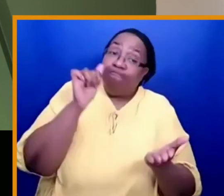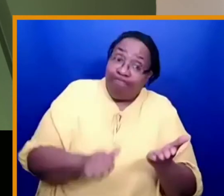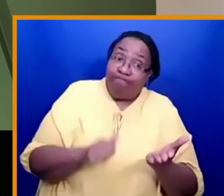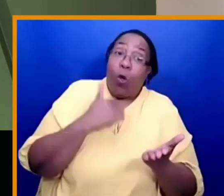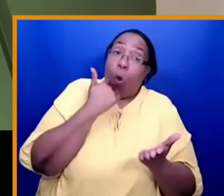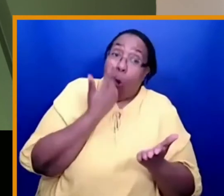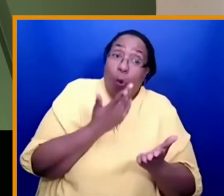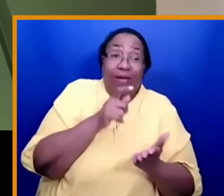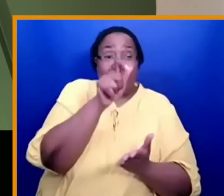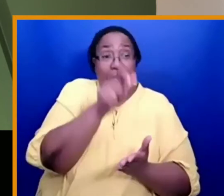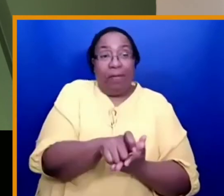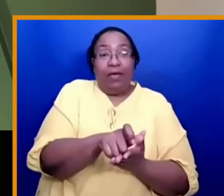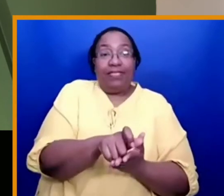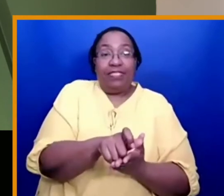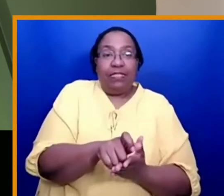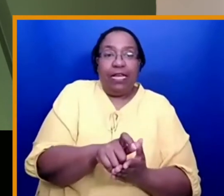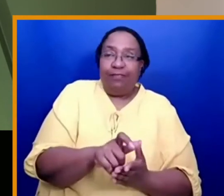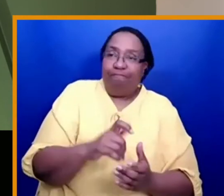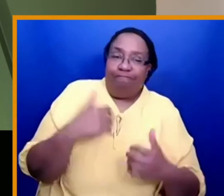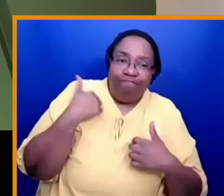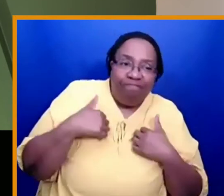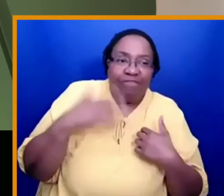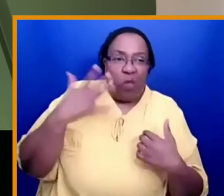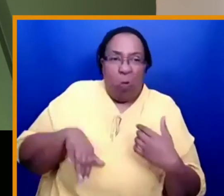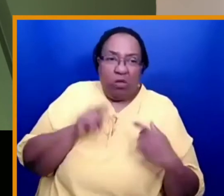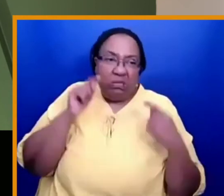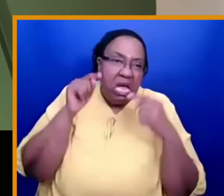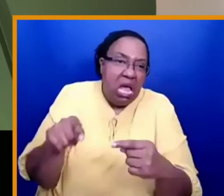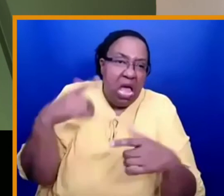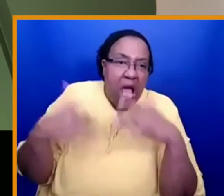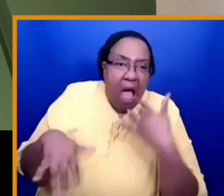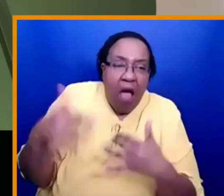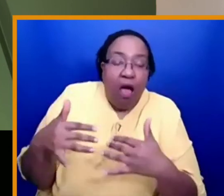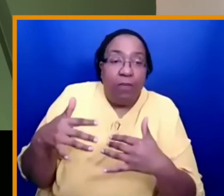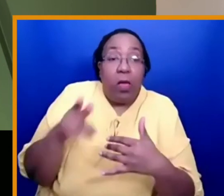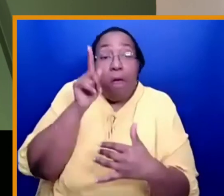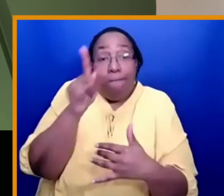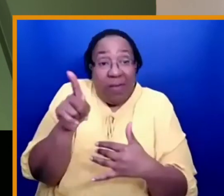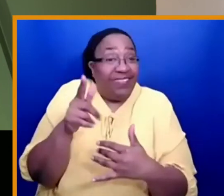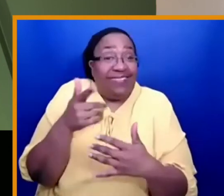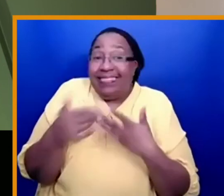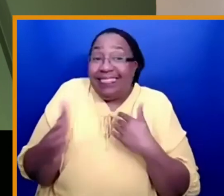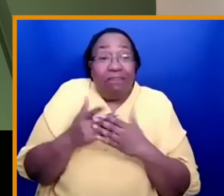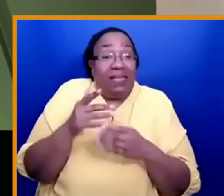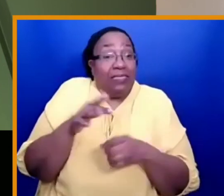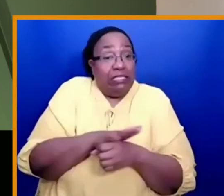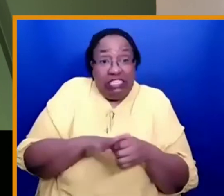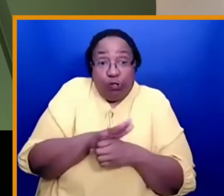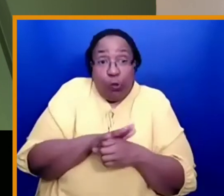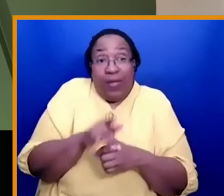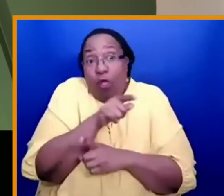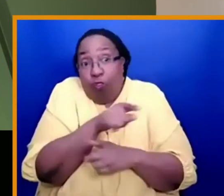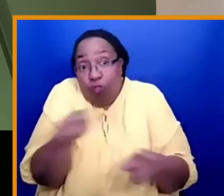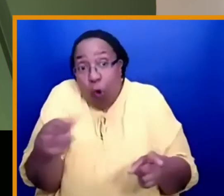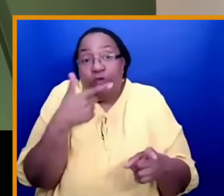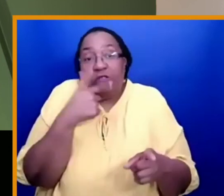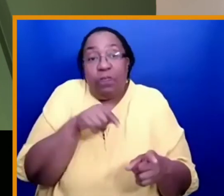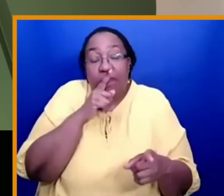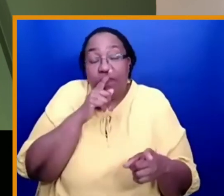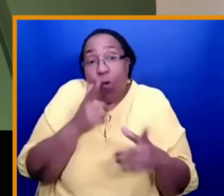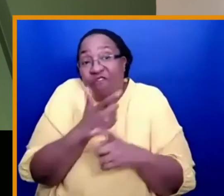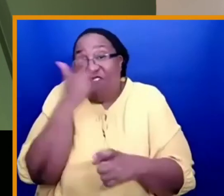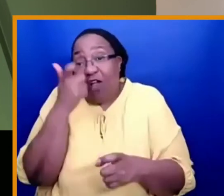be a tiny minority who will find those loopholes no matter what. This motion will give people a second chance,